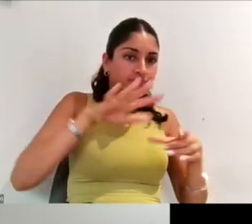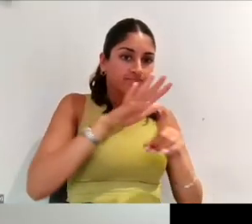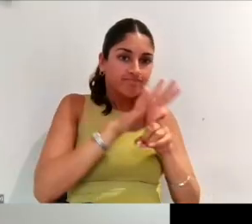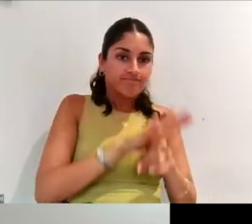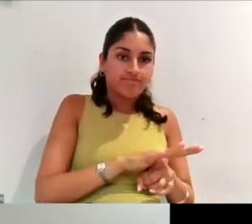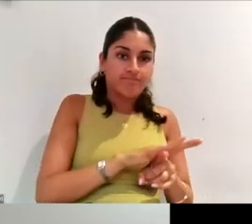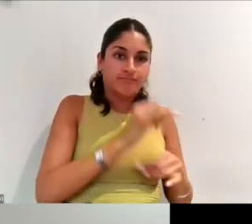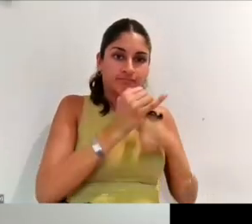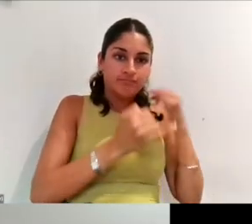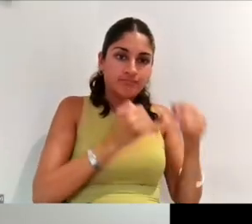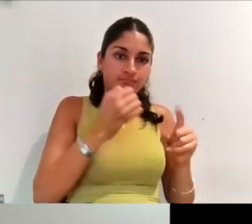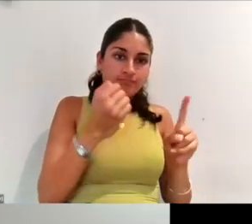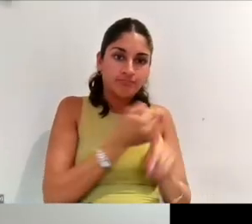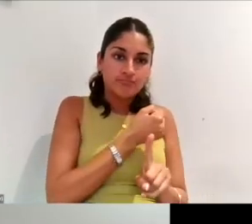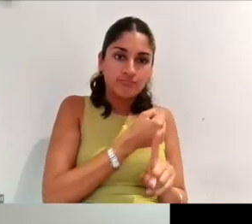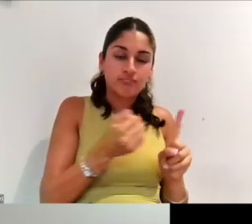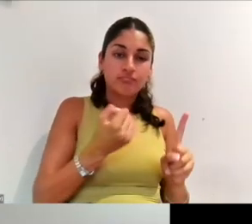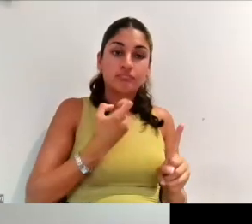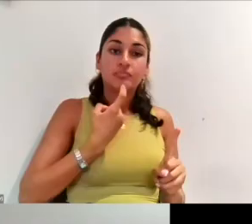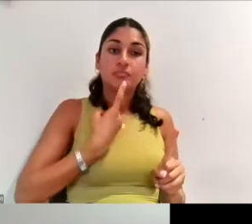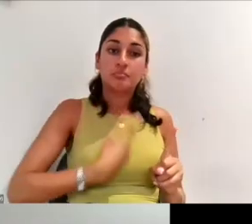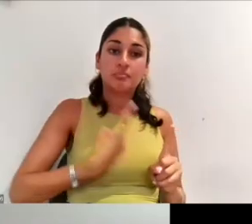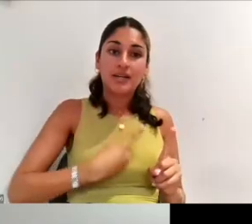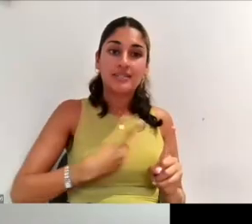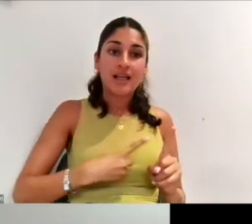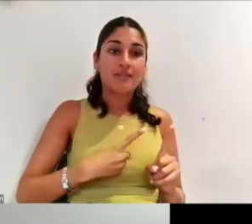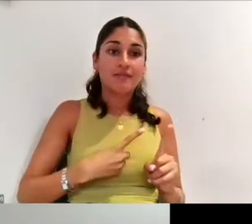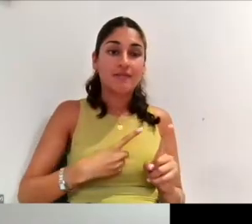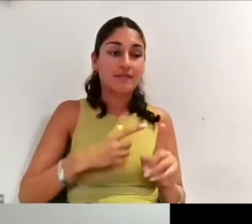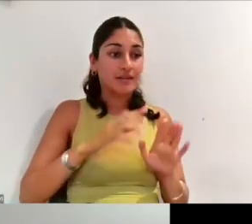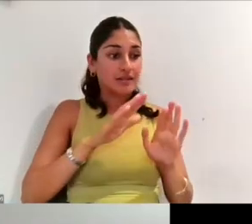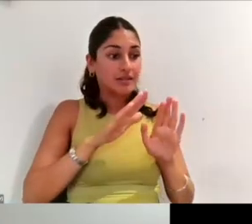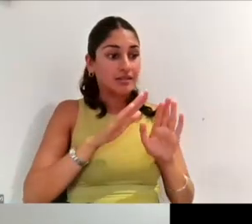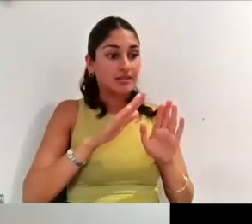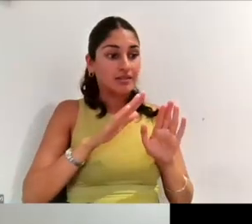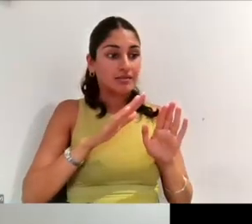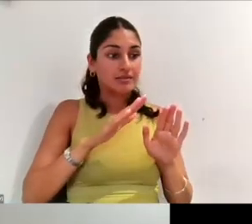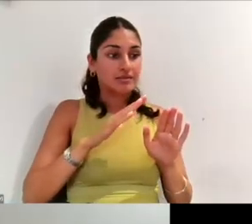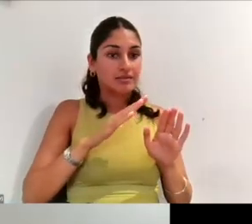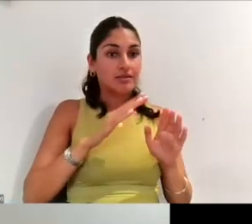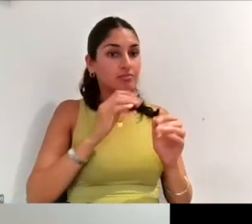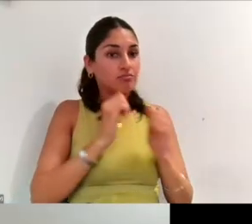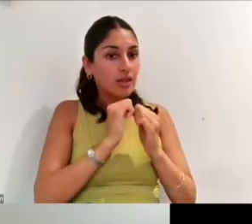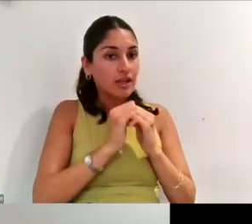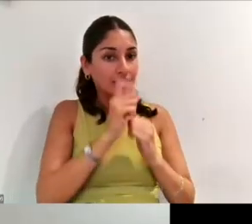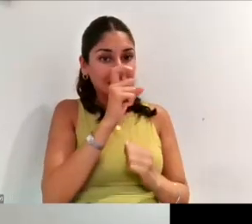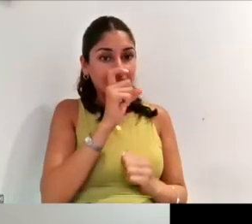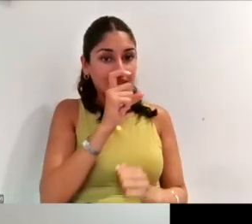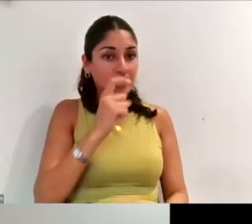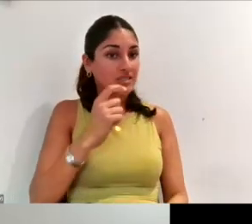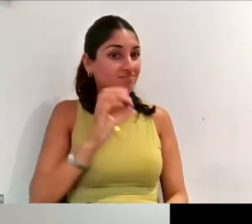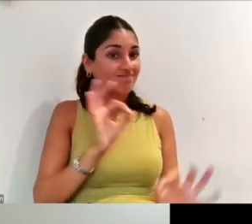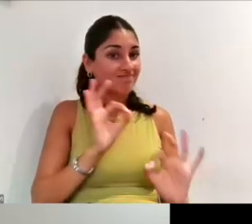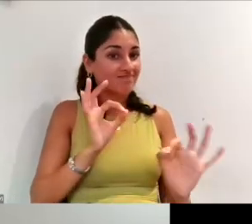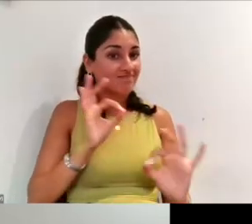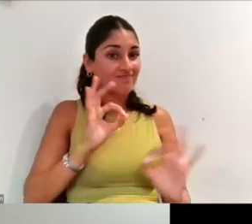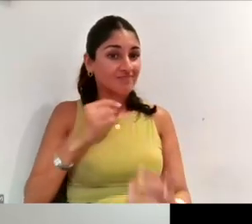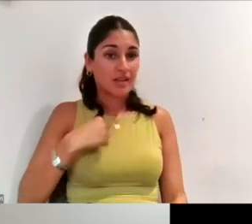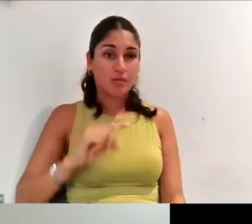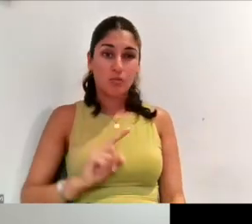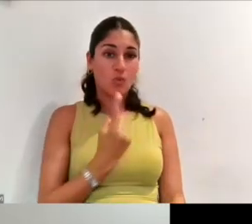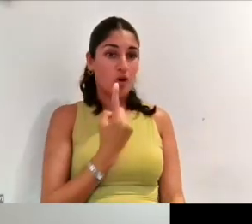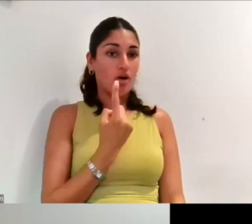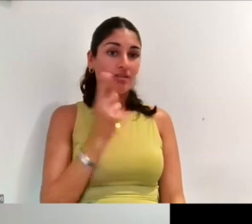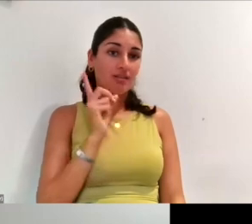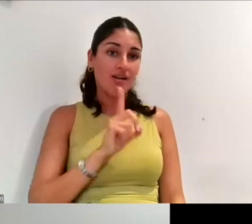as well, like I am the only girl child in my family, and I have to say my family are amazing. They've never made me feel any of